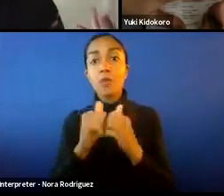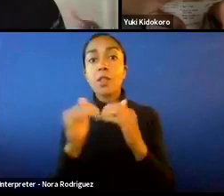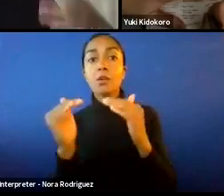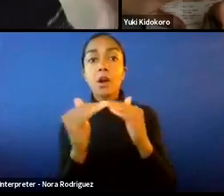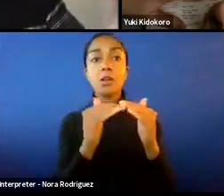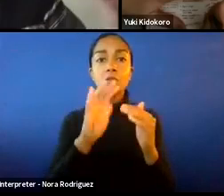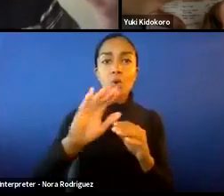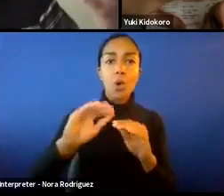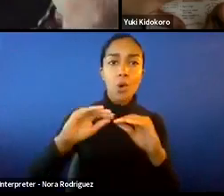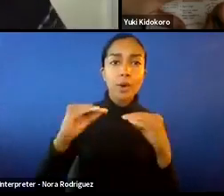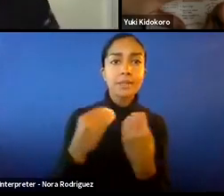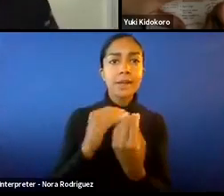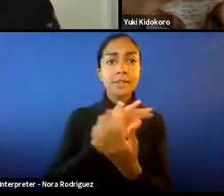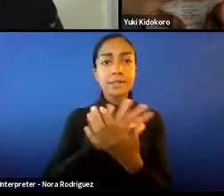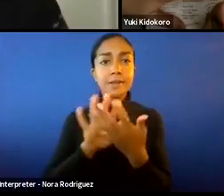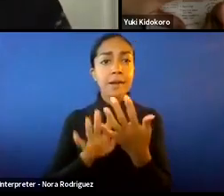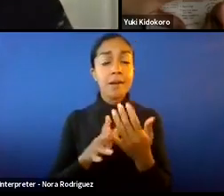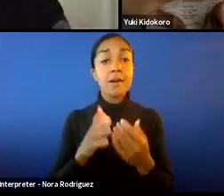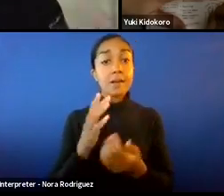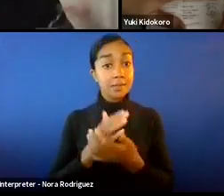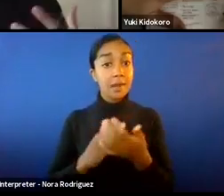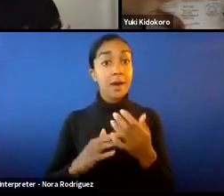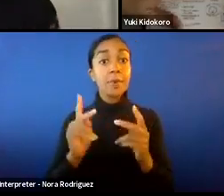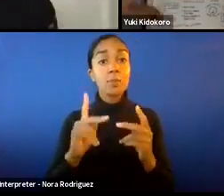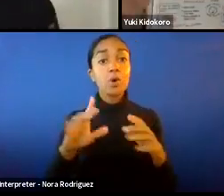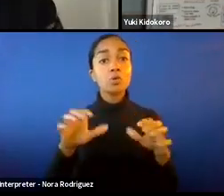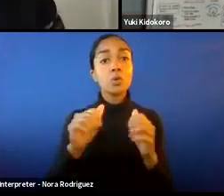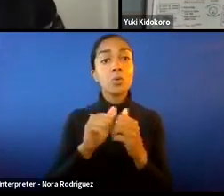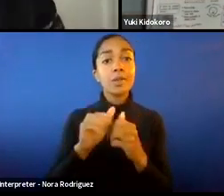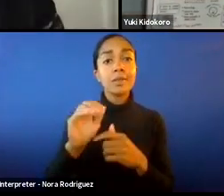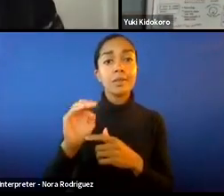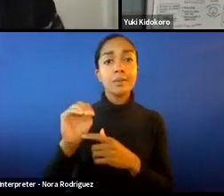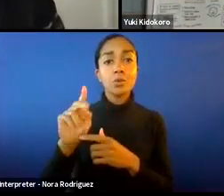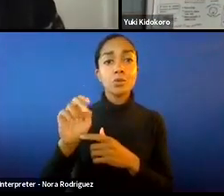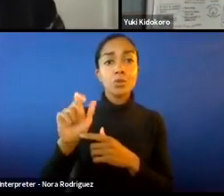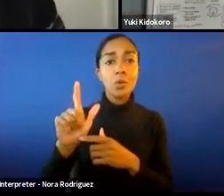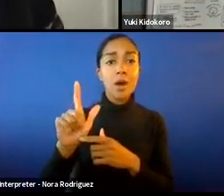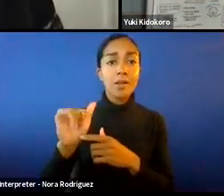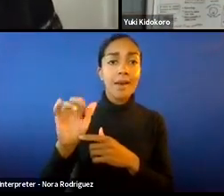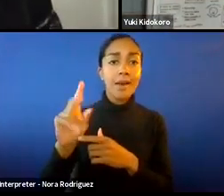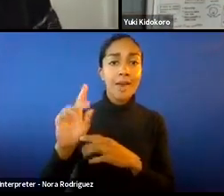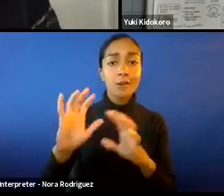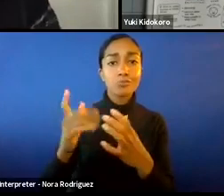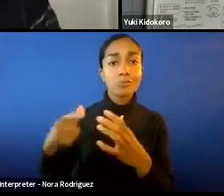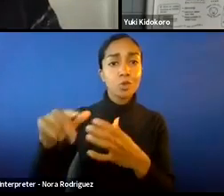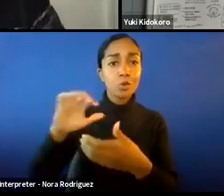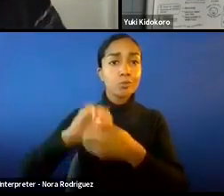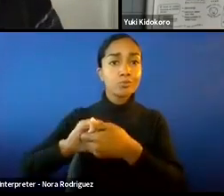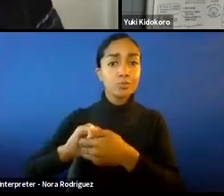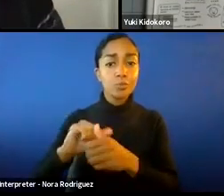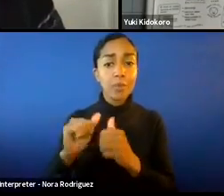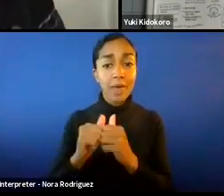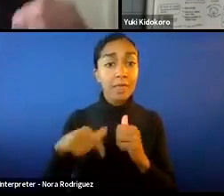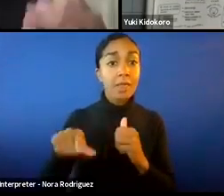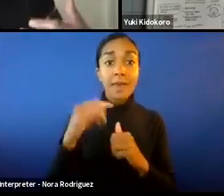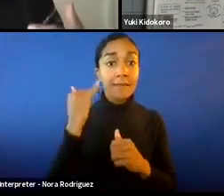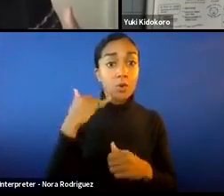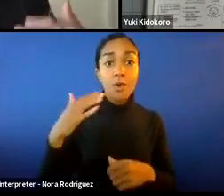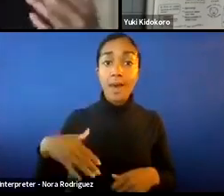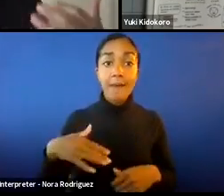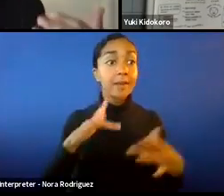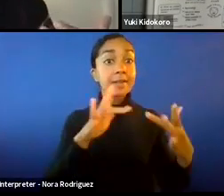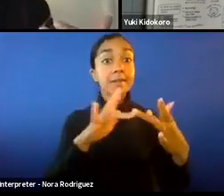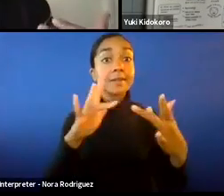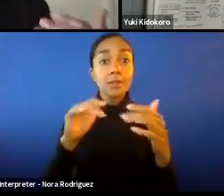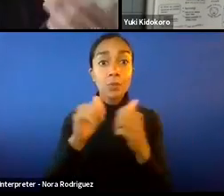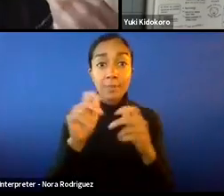organizations, and some people are doing it with the mutual aid groups that they've recently started working with. So if you haven't reached out to folks around you yet,